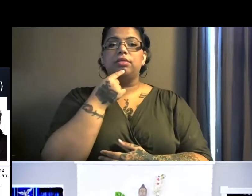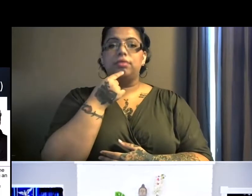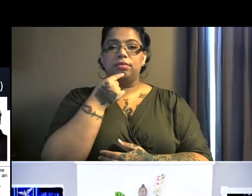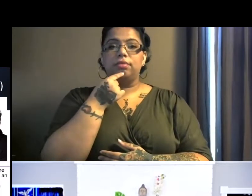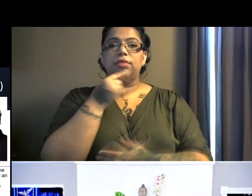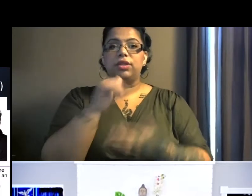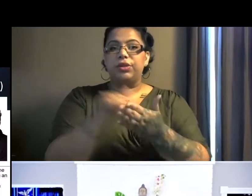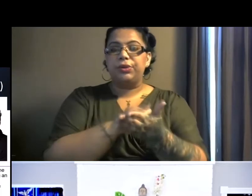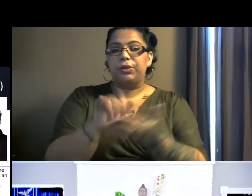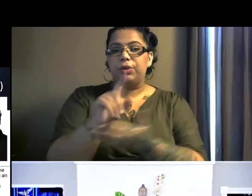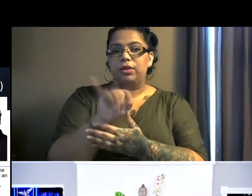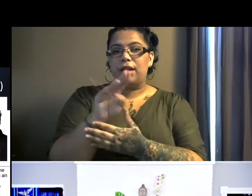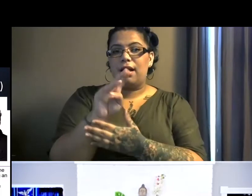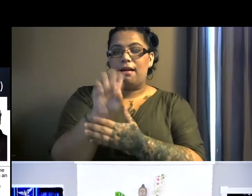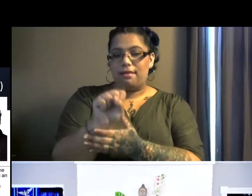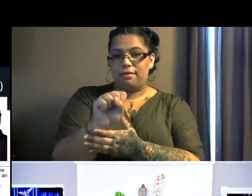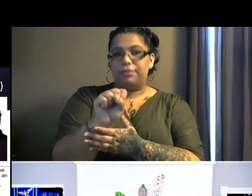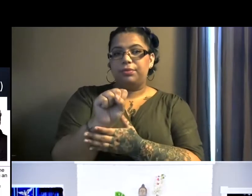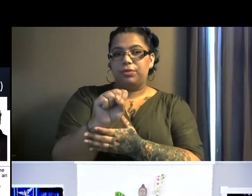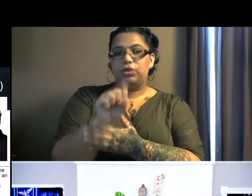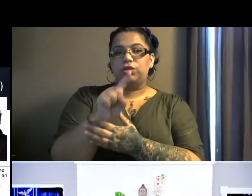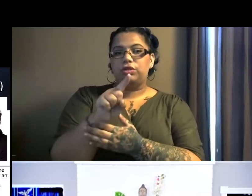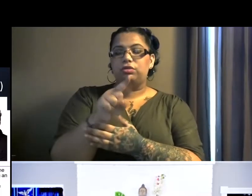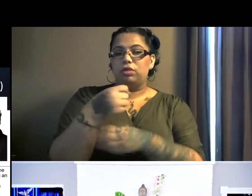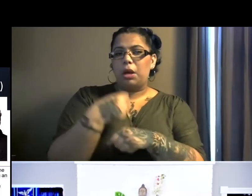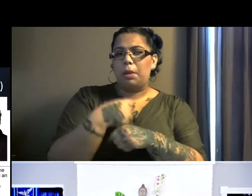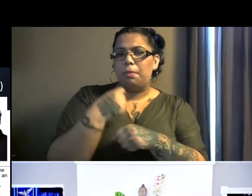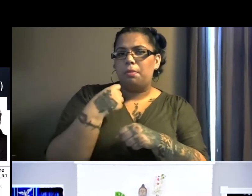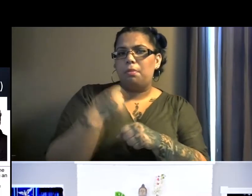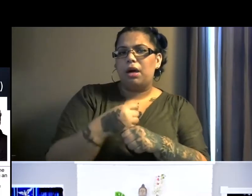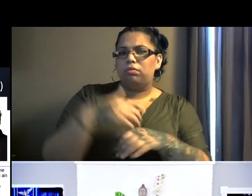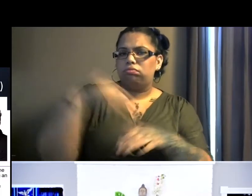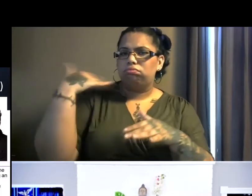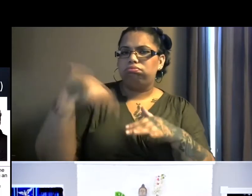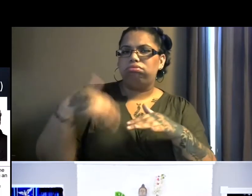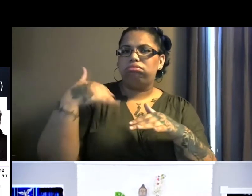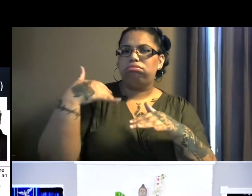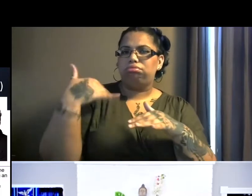York Times that she made the quantum leap.